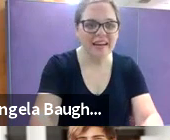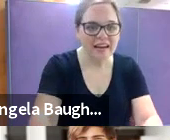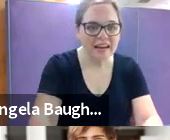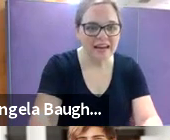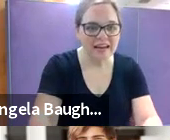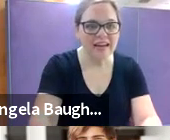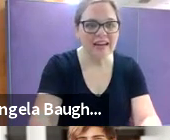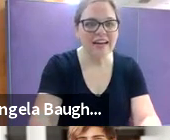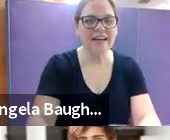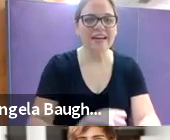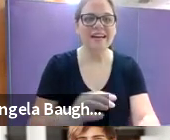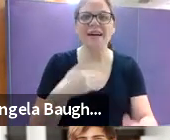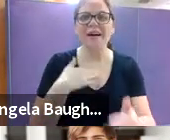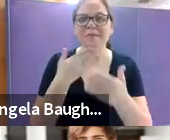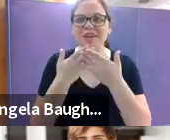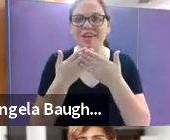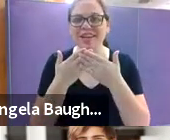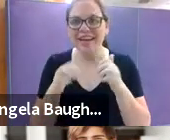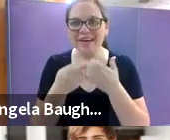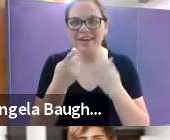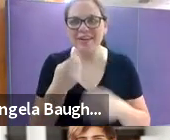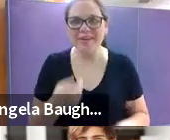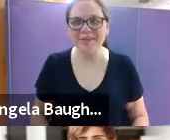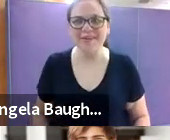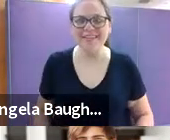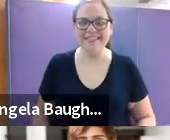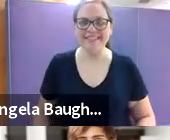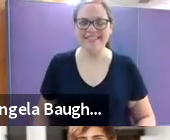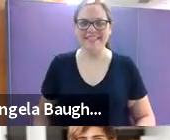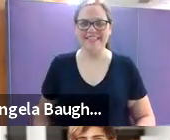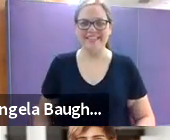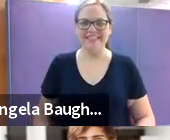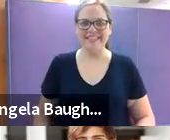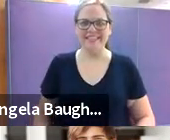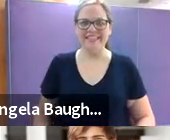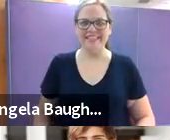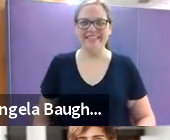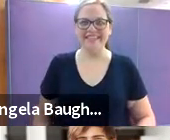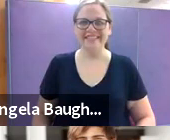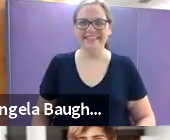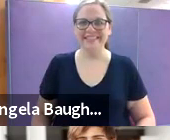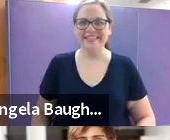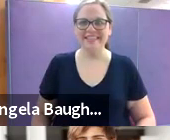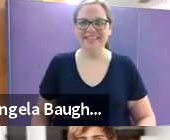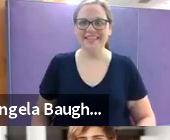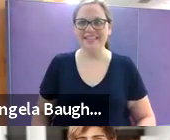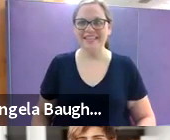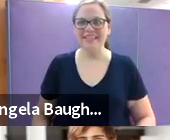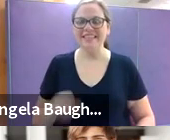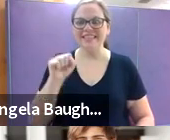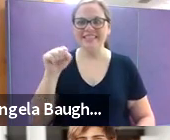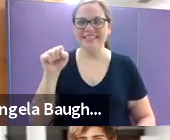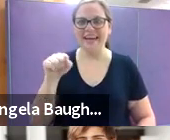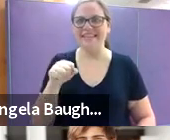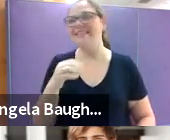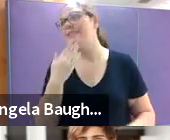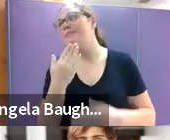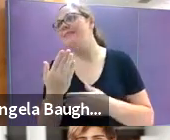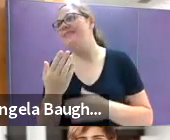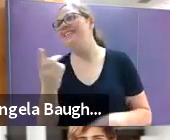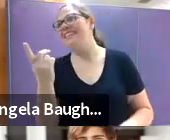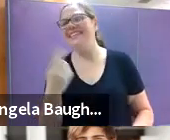How are you today? I'm good. How are you? I am well, thank you. And I see Tara's with us too. Good morning, Tara.